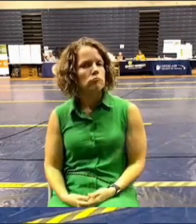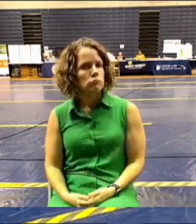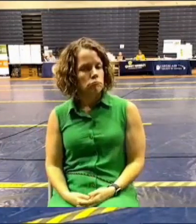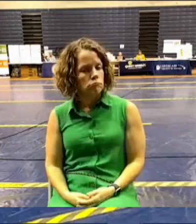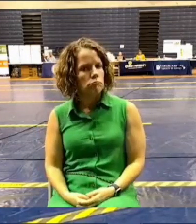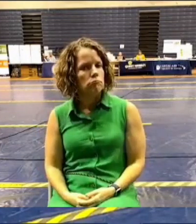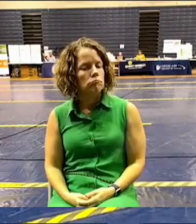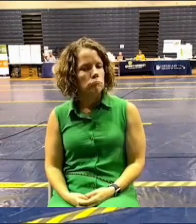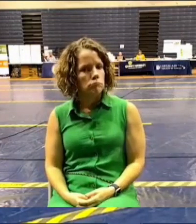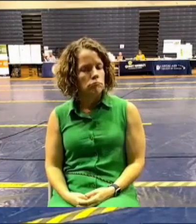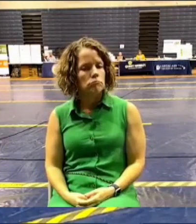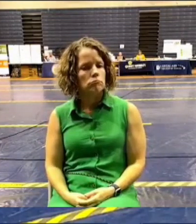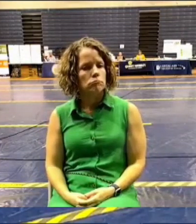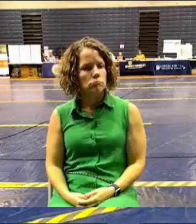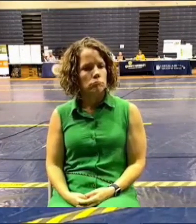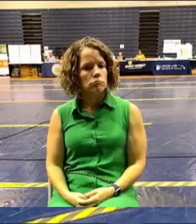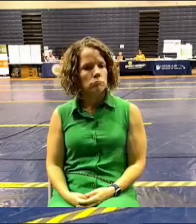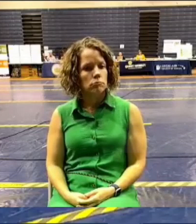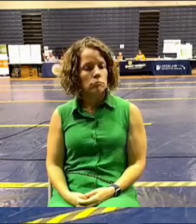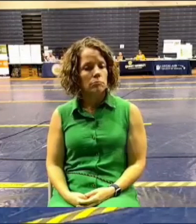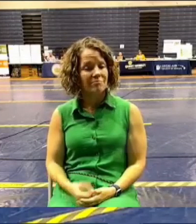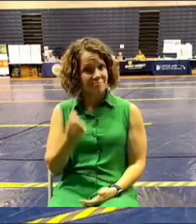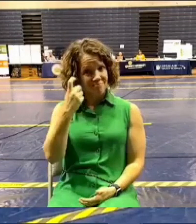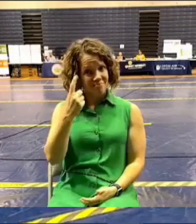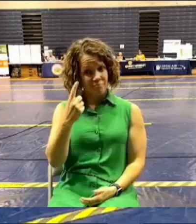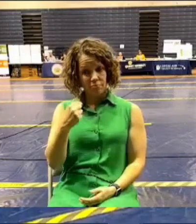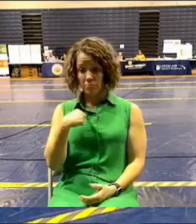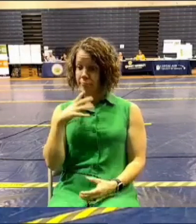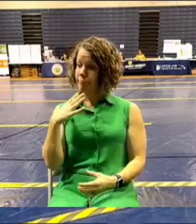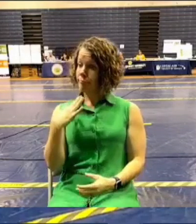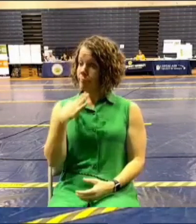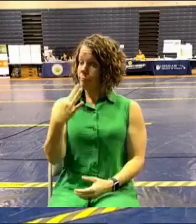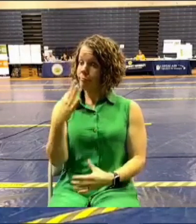I'm going to tell you, job has not been easy,